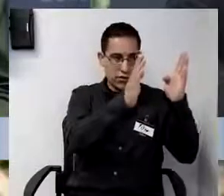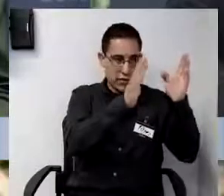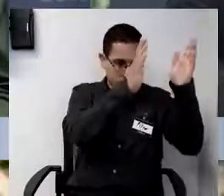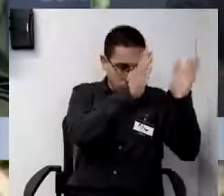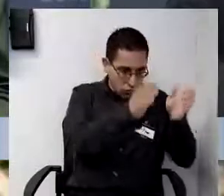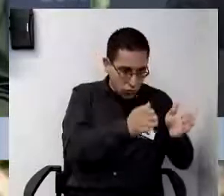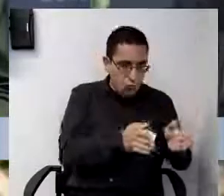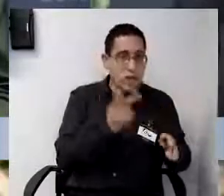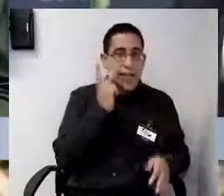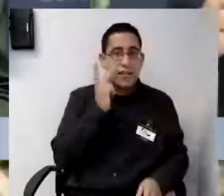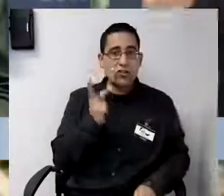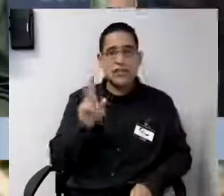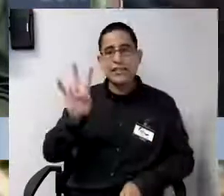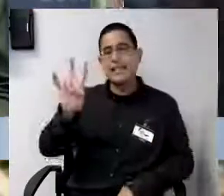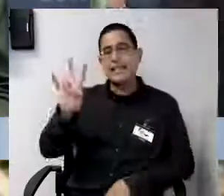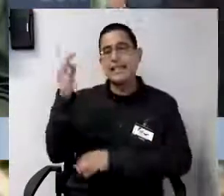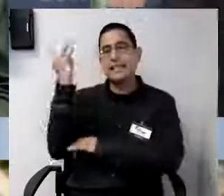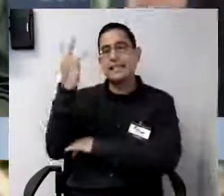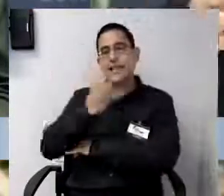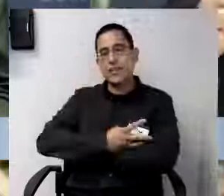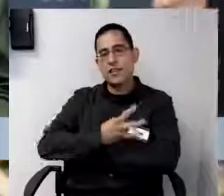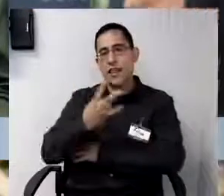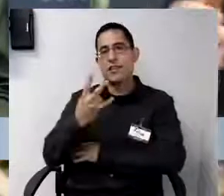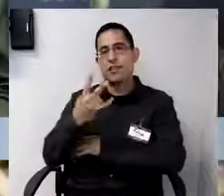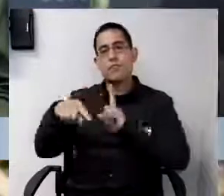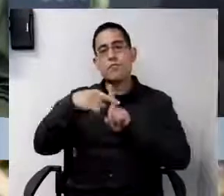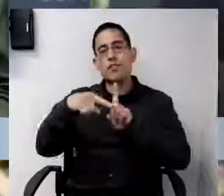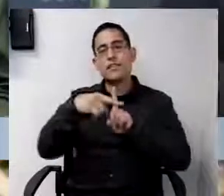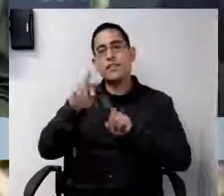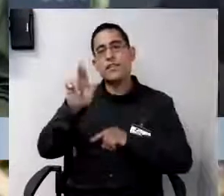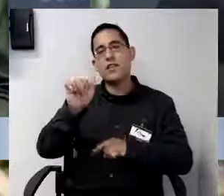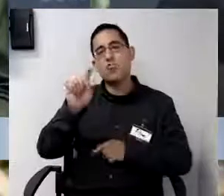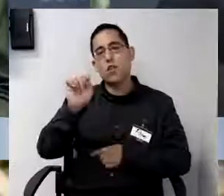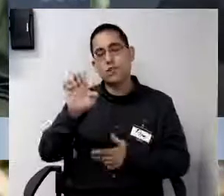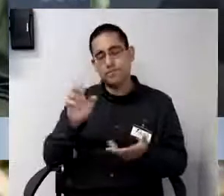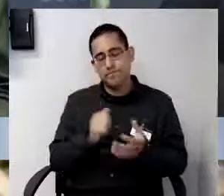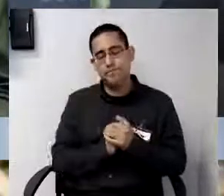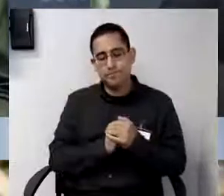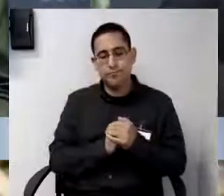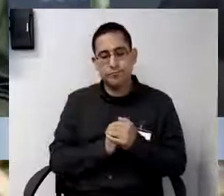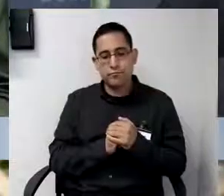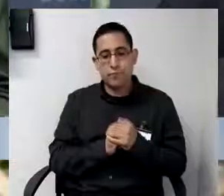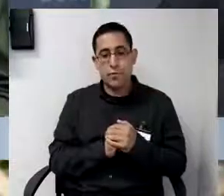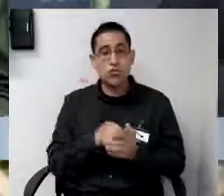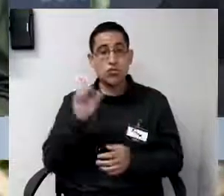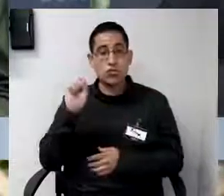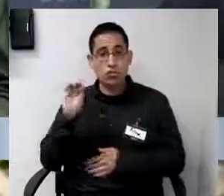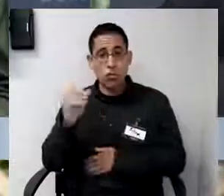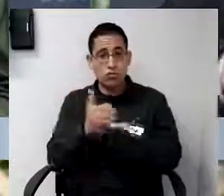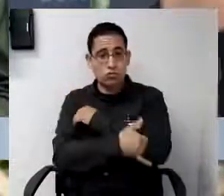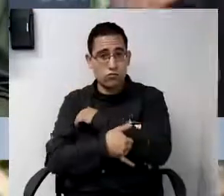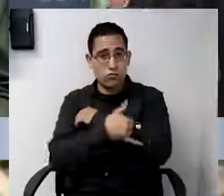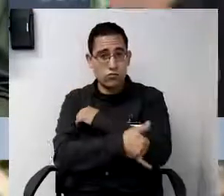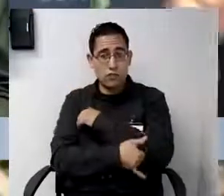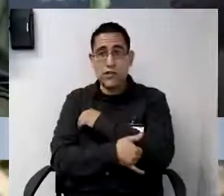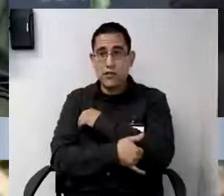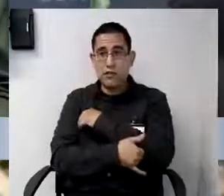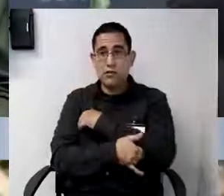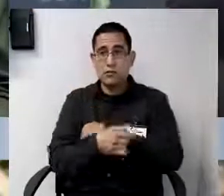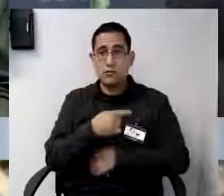7-day positivity rate over this entire period of time. So the county, we